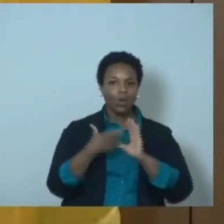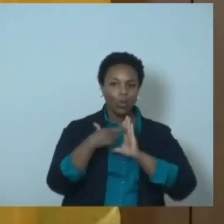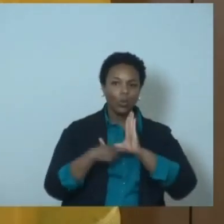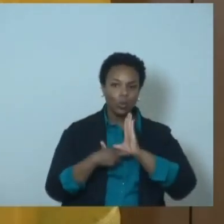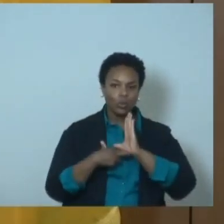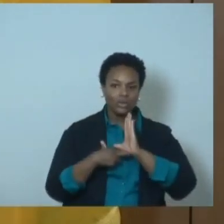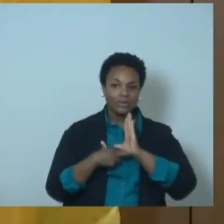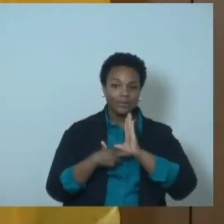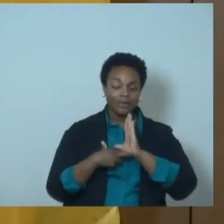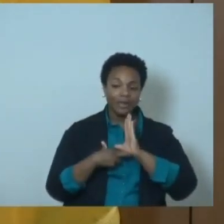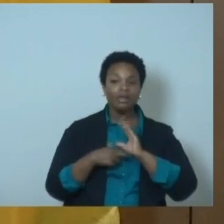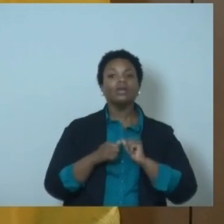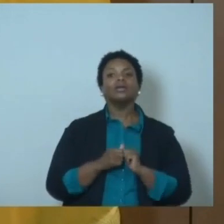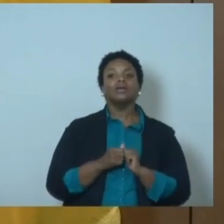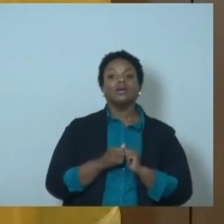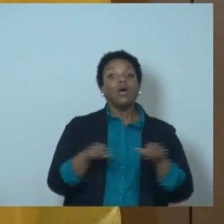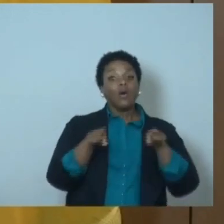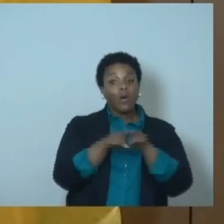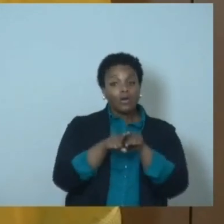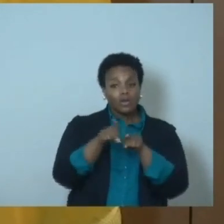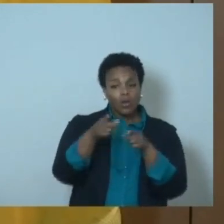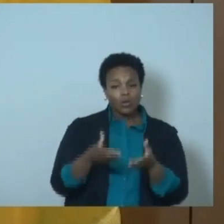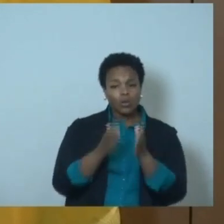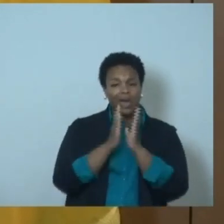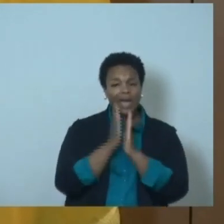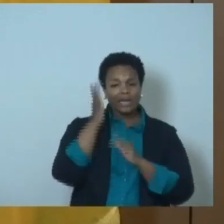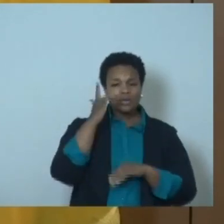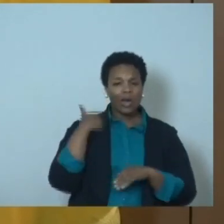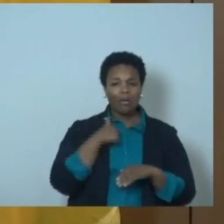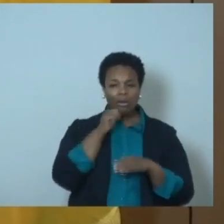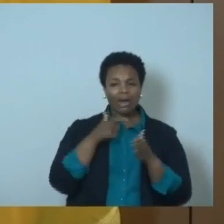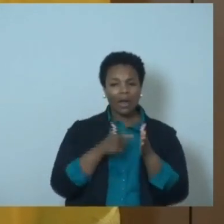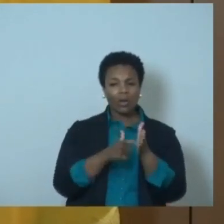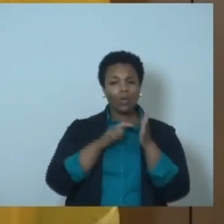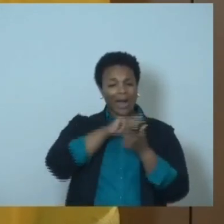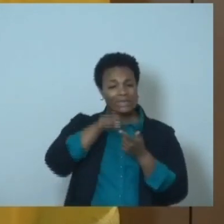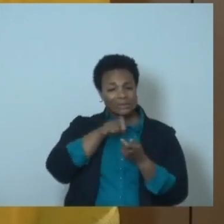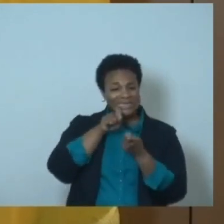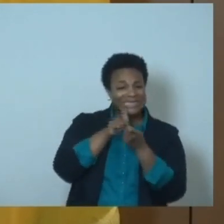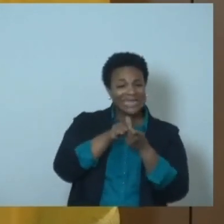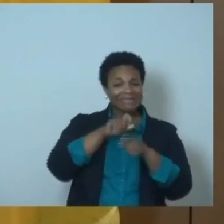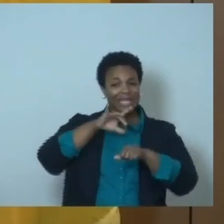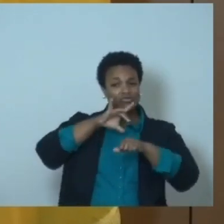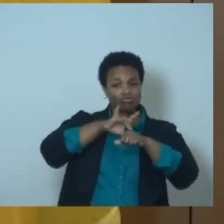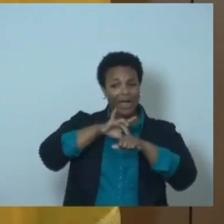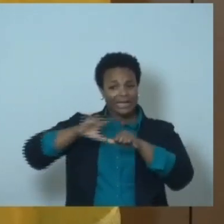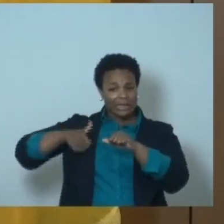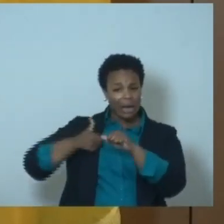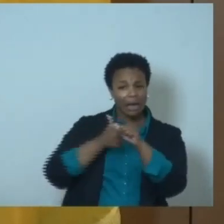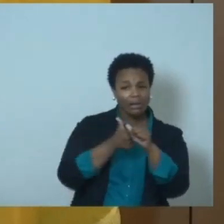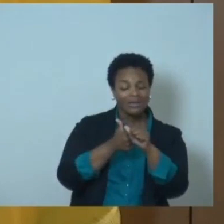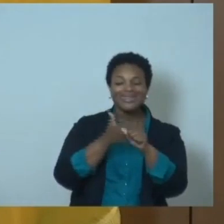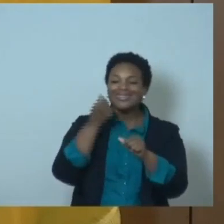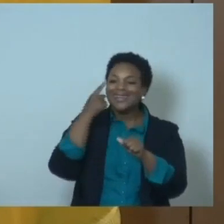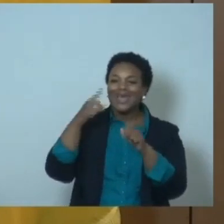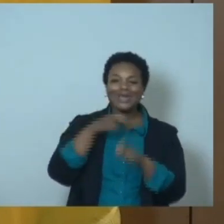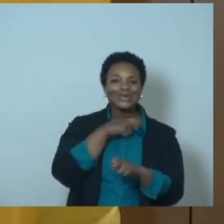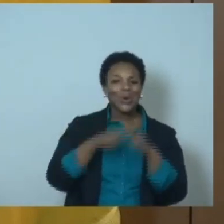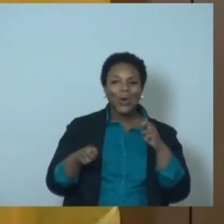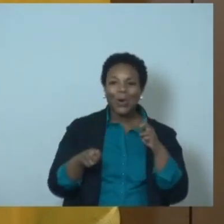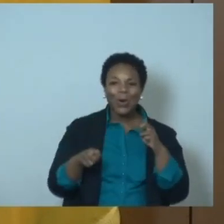you know, some other more specific tracking? And the easy, frankly, answer is it's really hard to require that